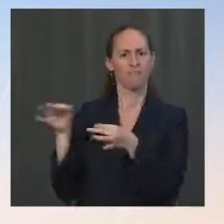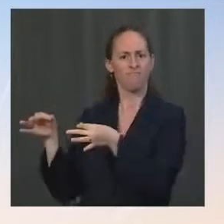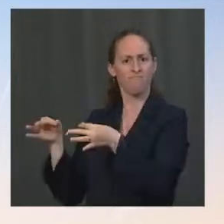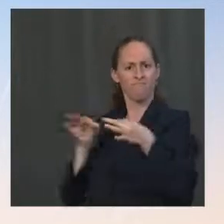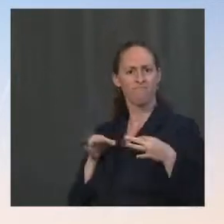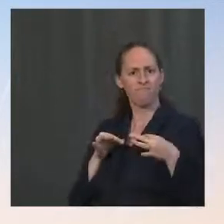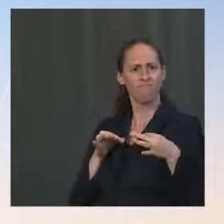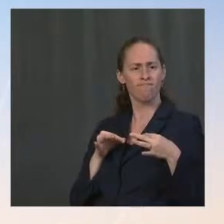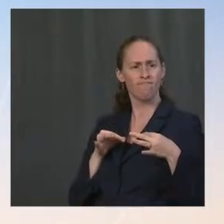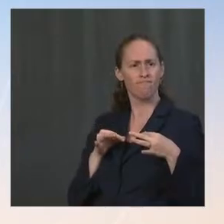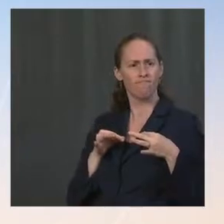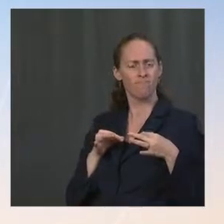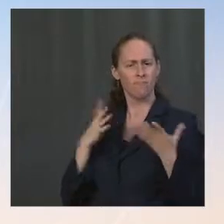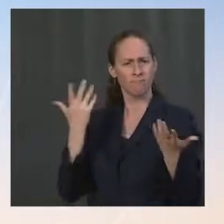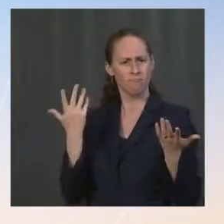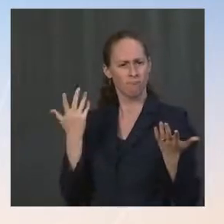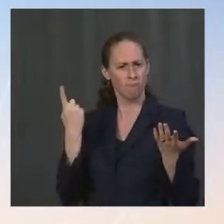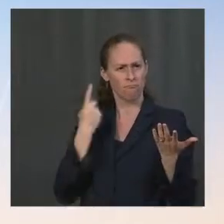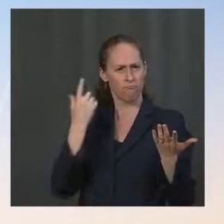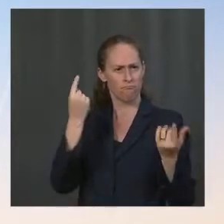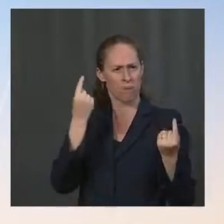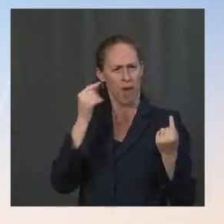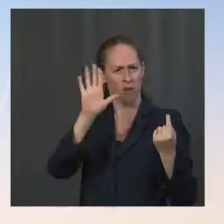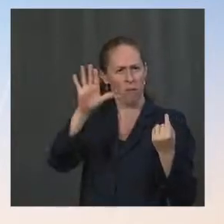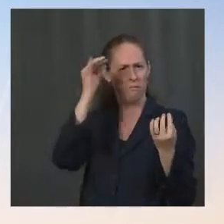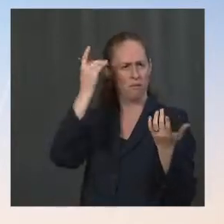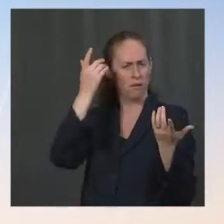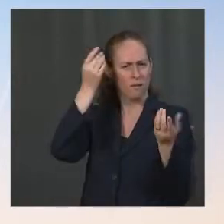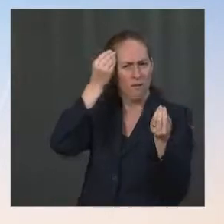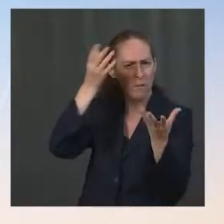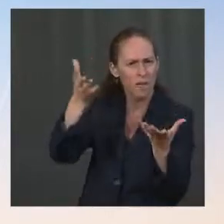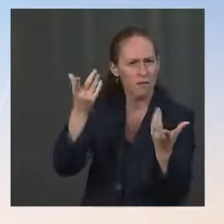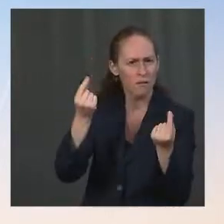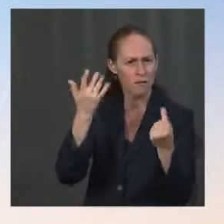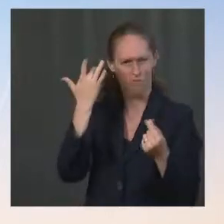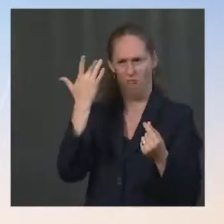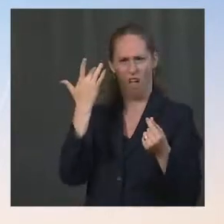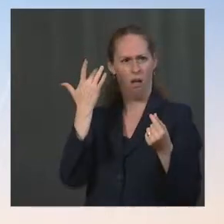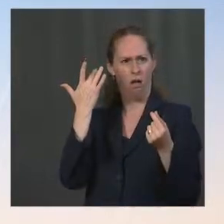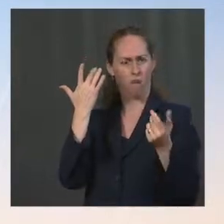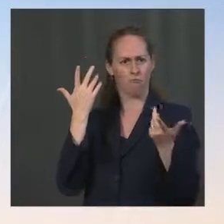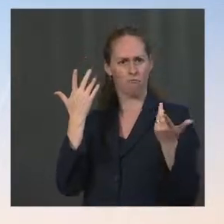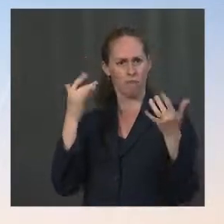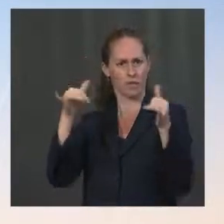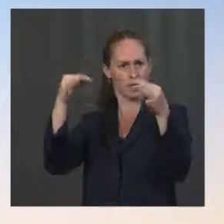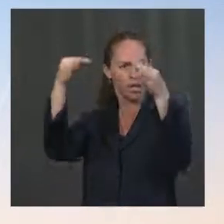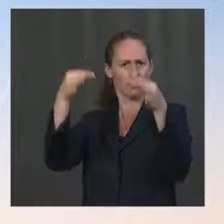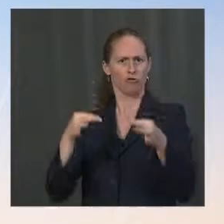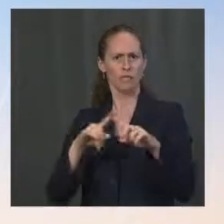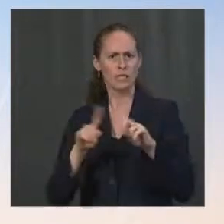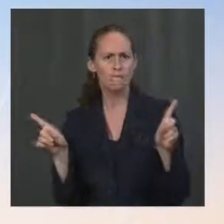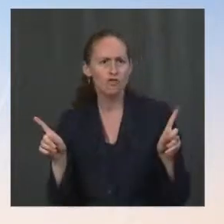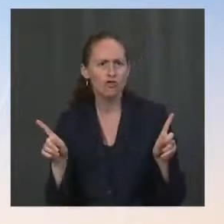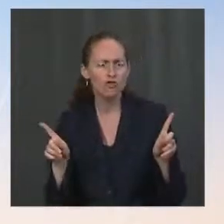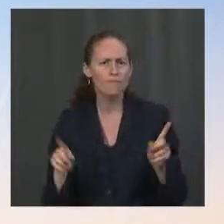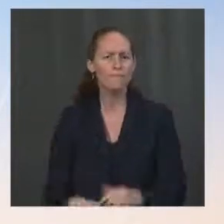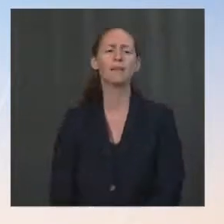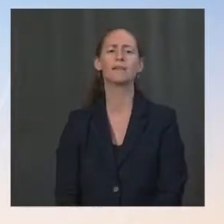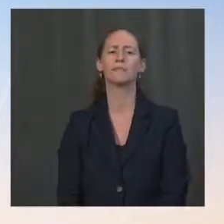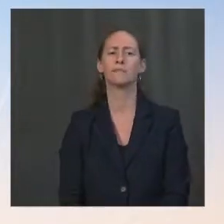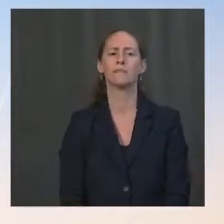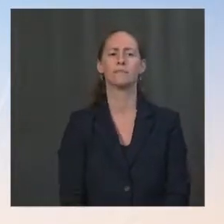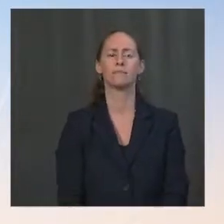information he has now that justifies the possibility of going that direction? Well, let me be very clear. The president would rely on